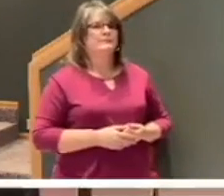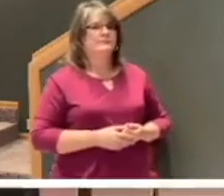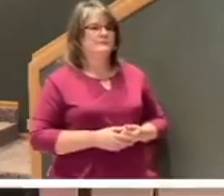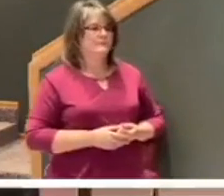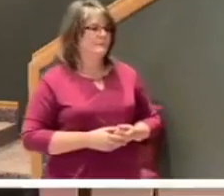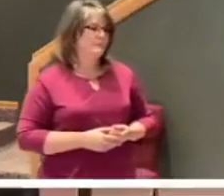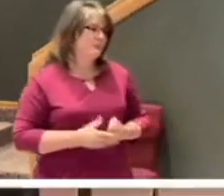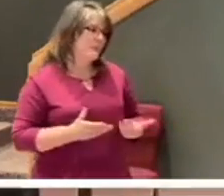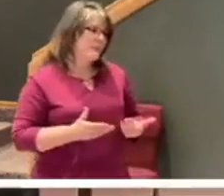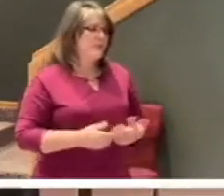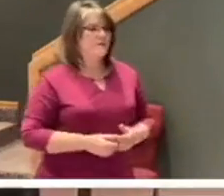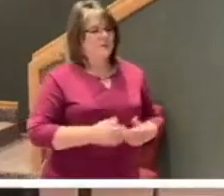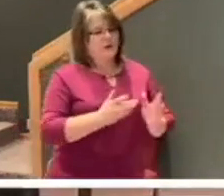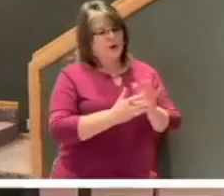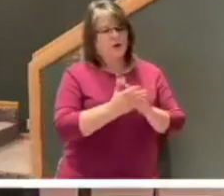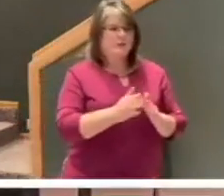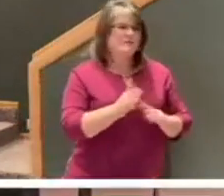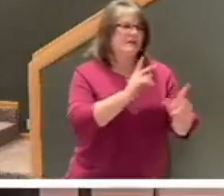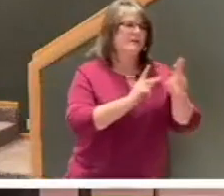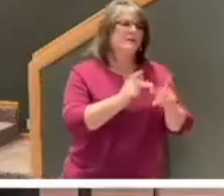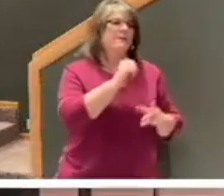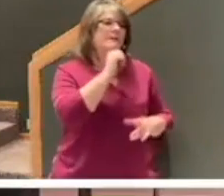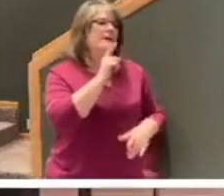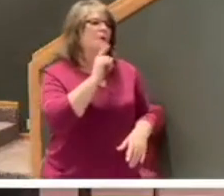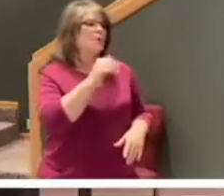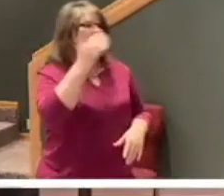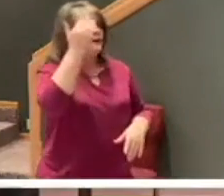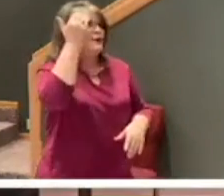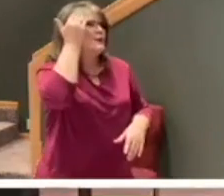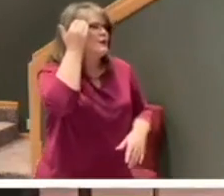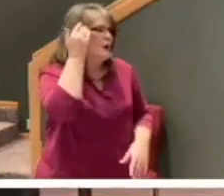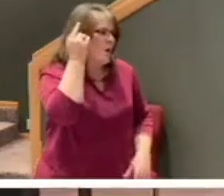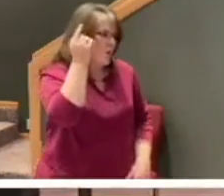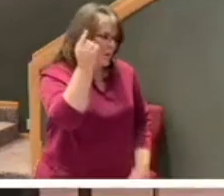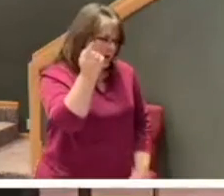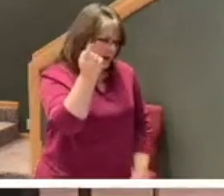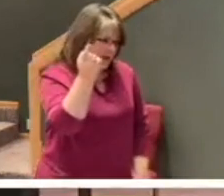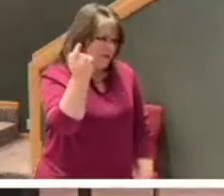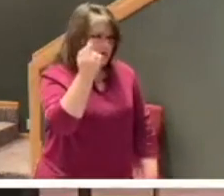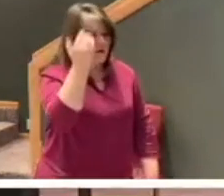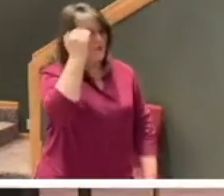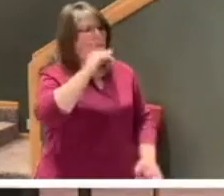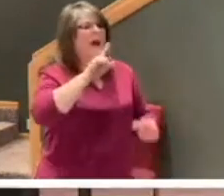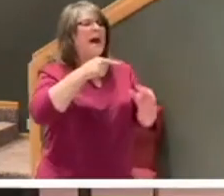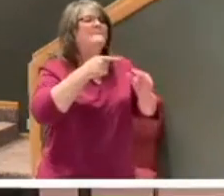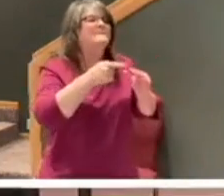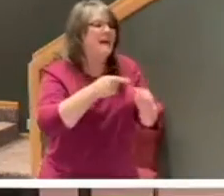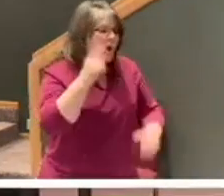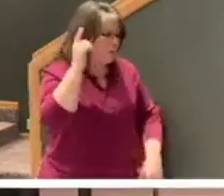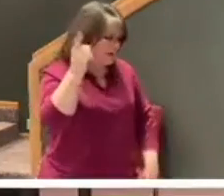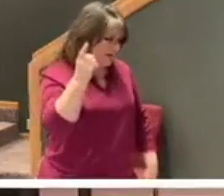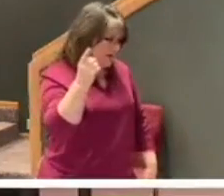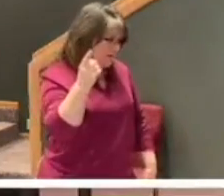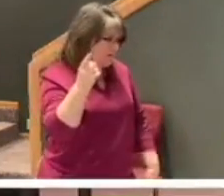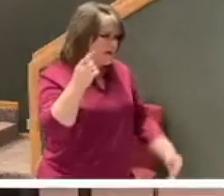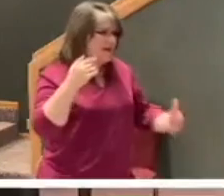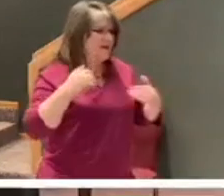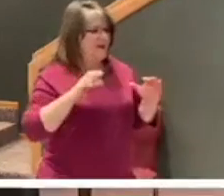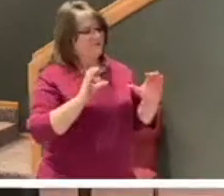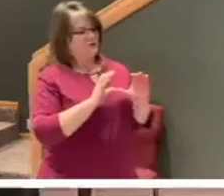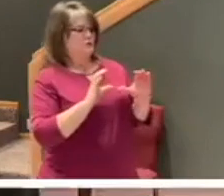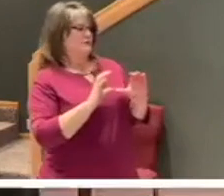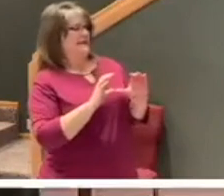At least the Christianity of people that don't really know him. They only know about him. They have a